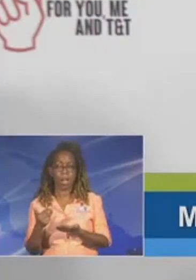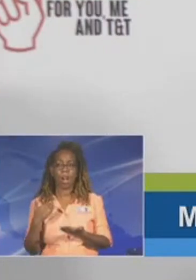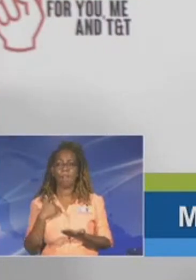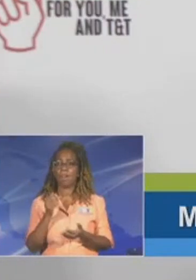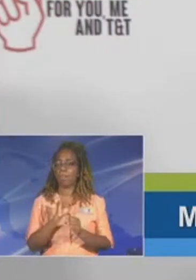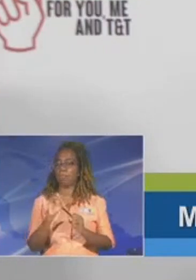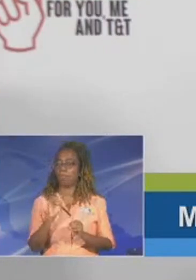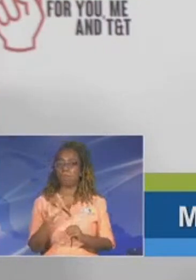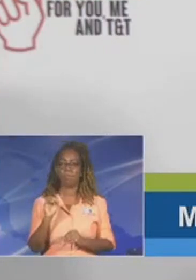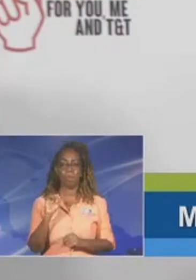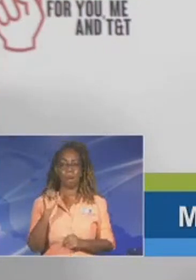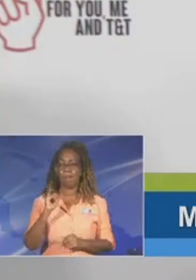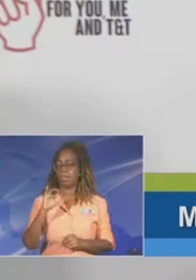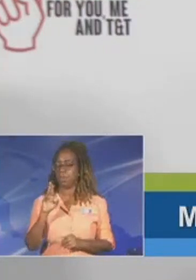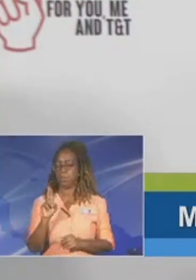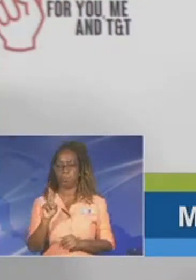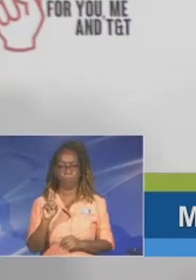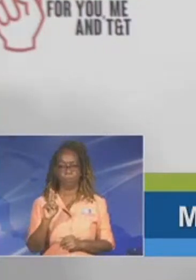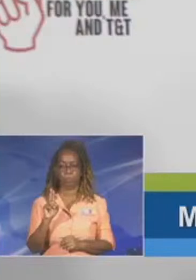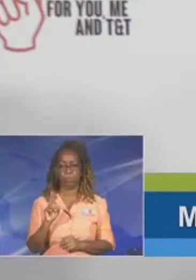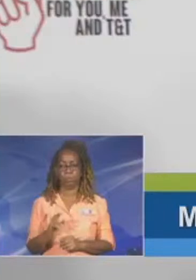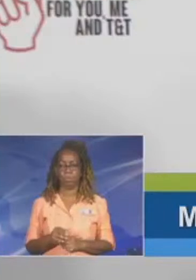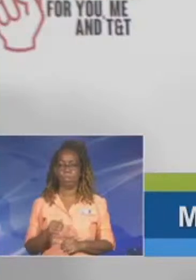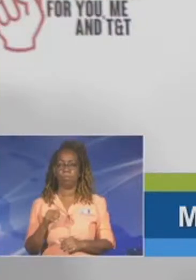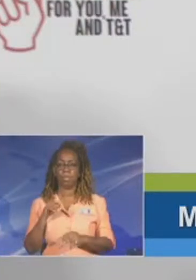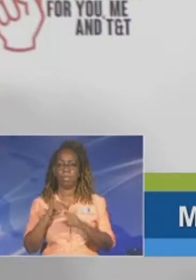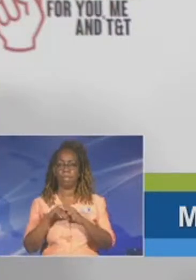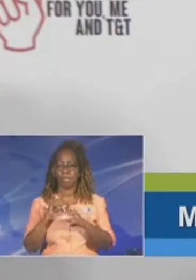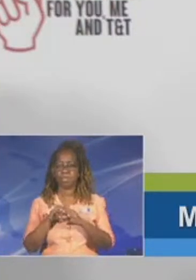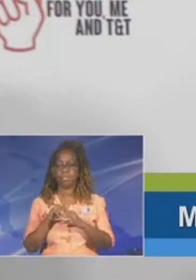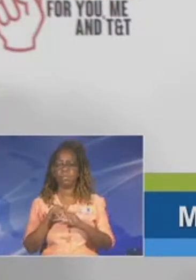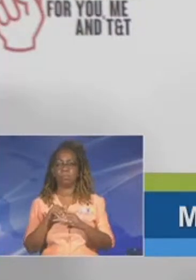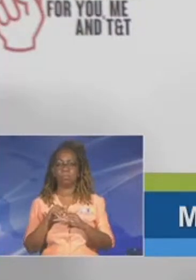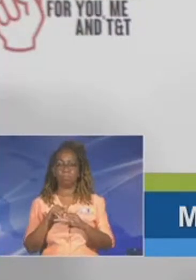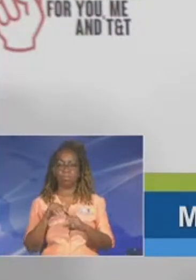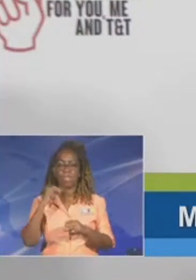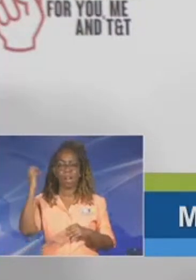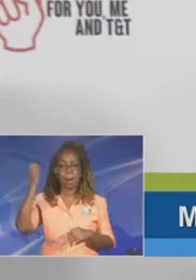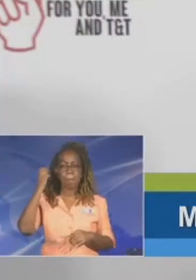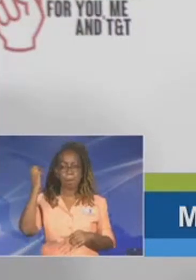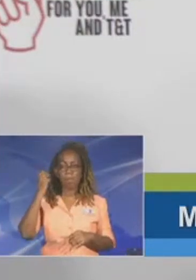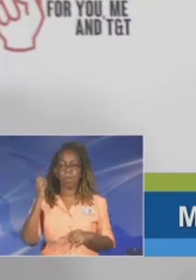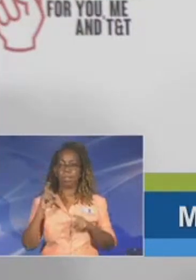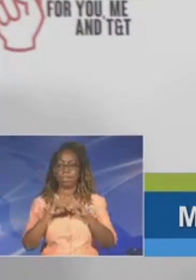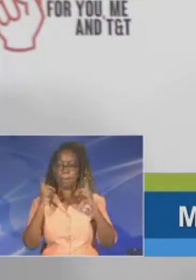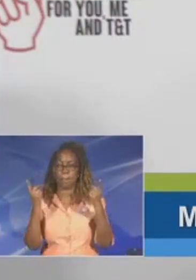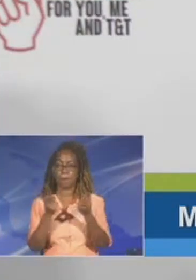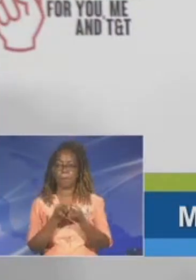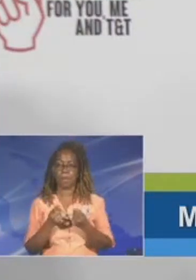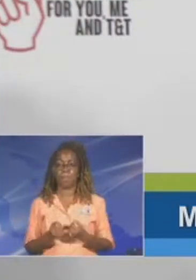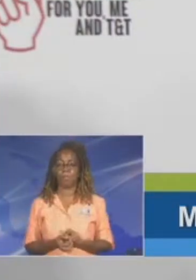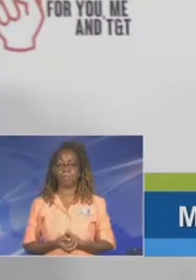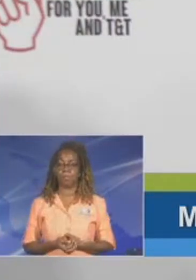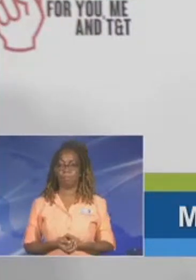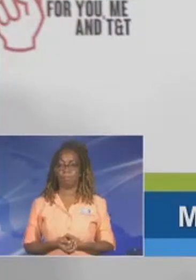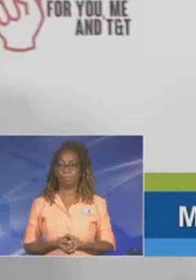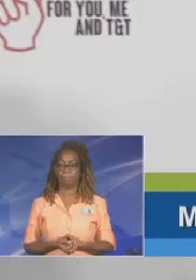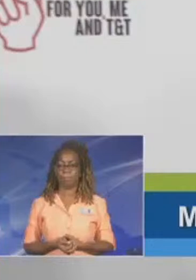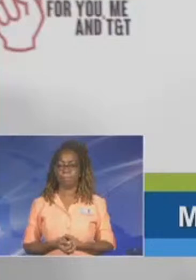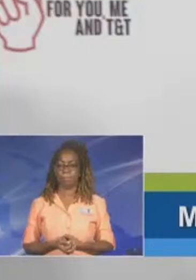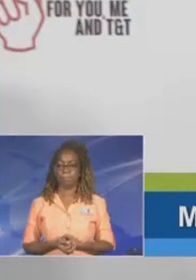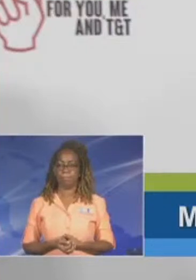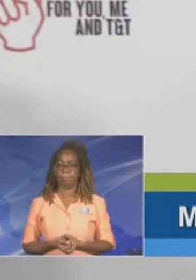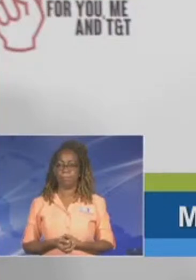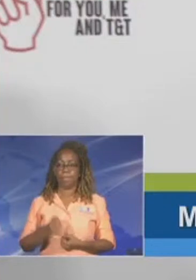level patients being admitted into the accident and emergency departments. The